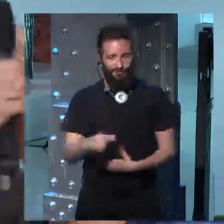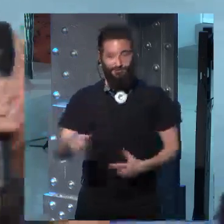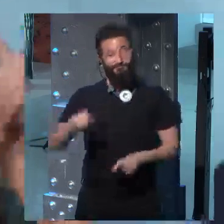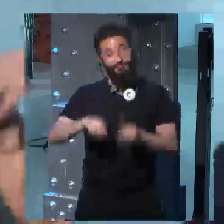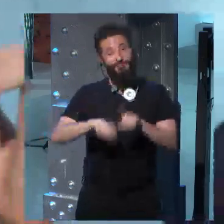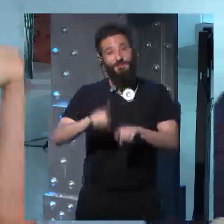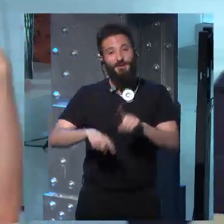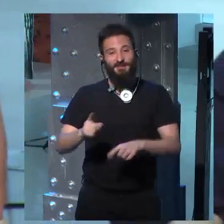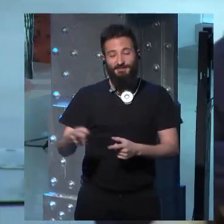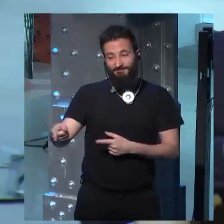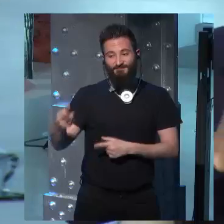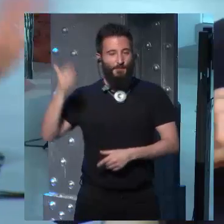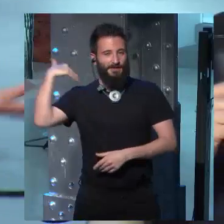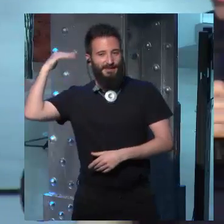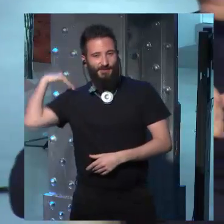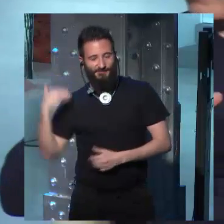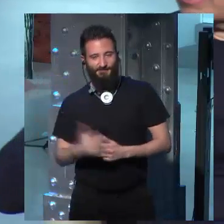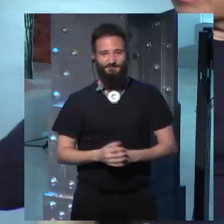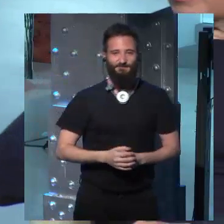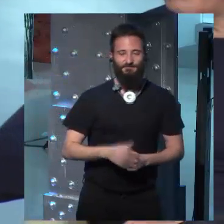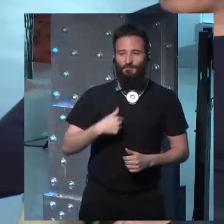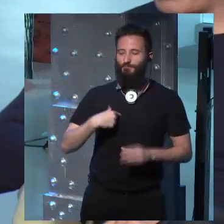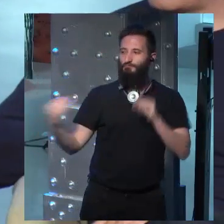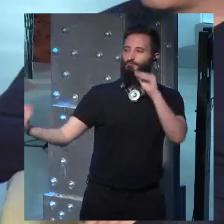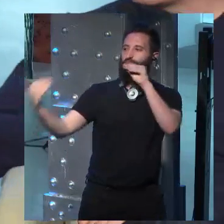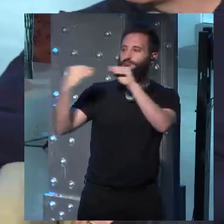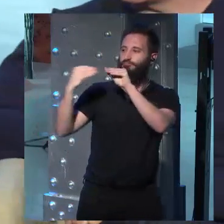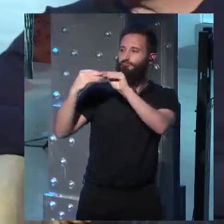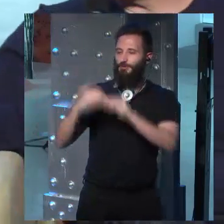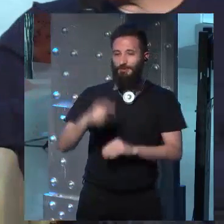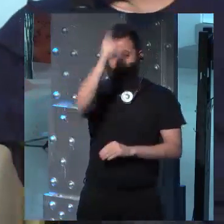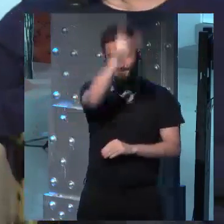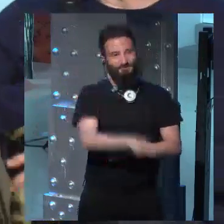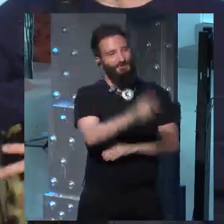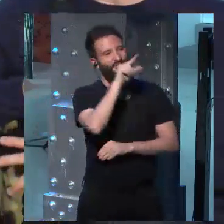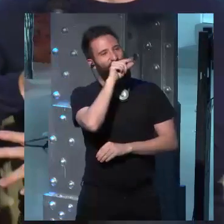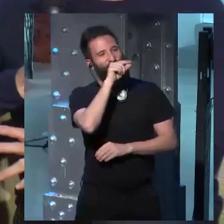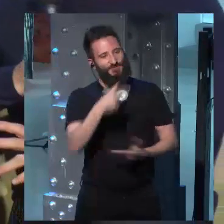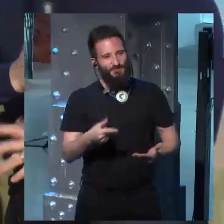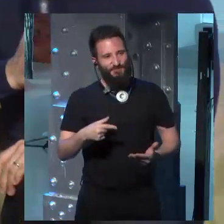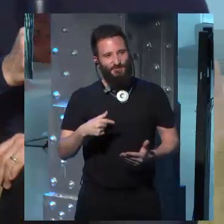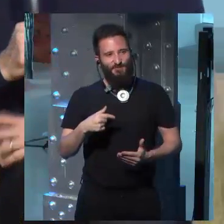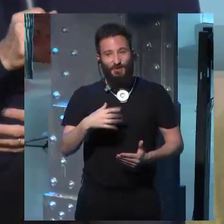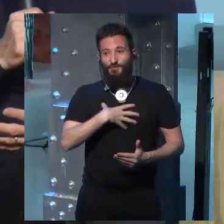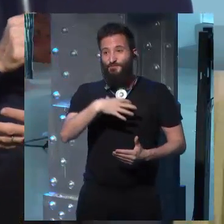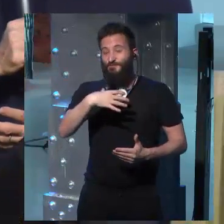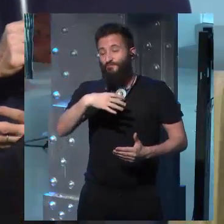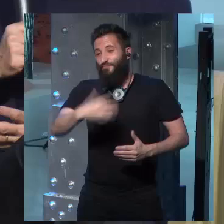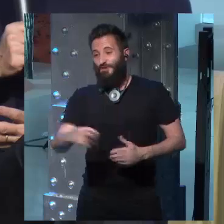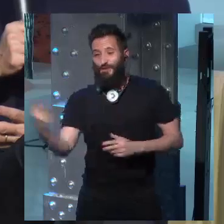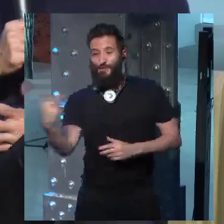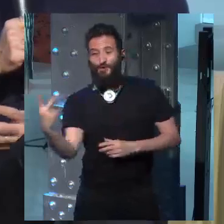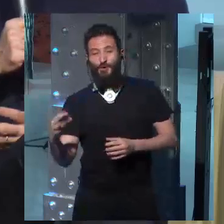Twittery person. Saying they could never end up together. That they probably aren't together. I do. No, I agree. I don't